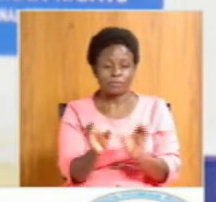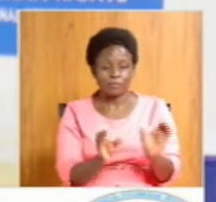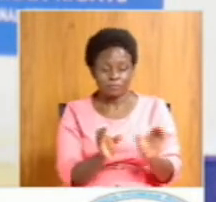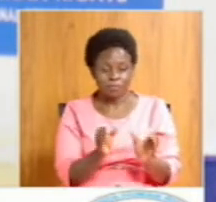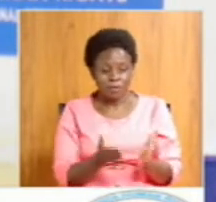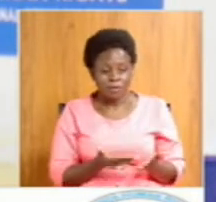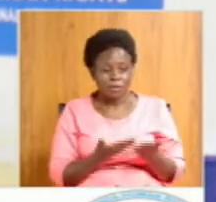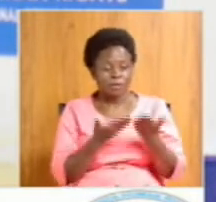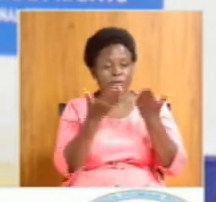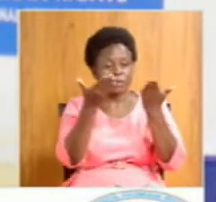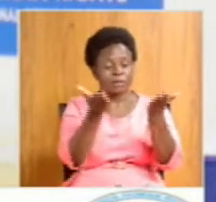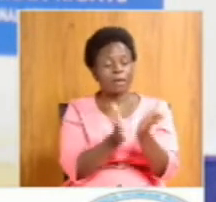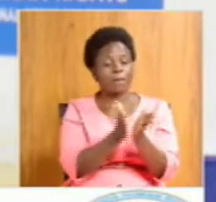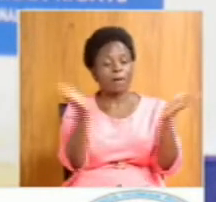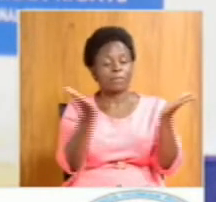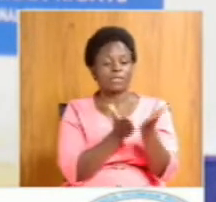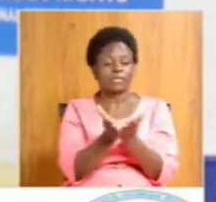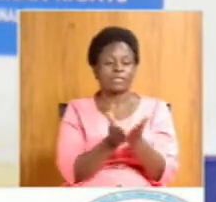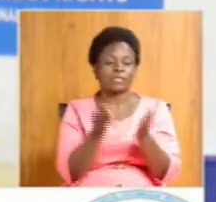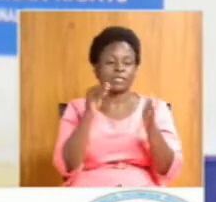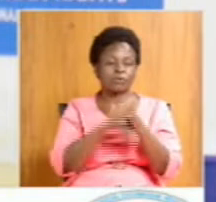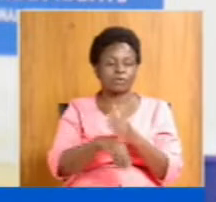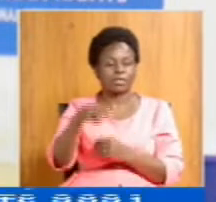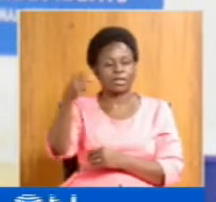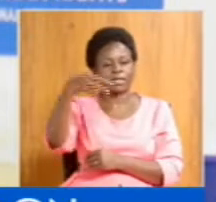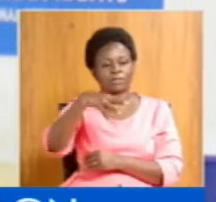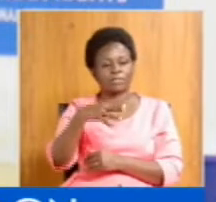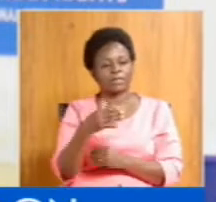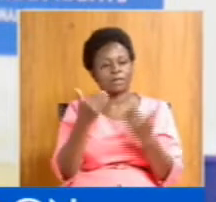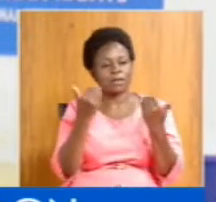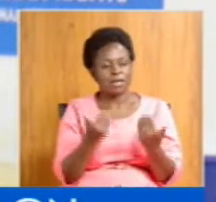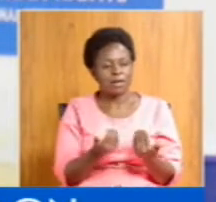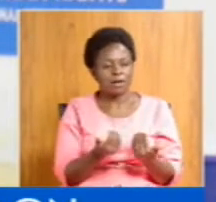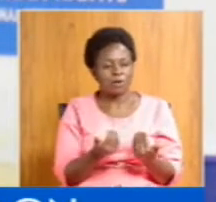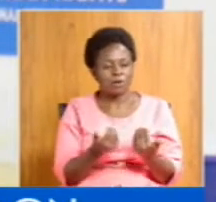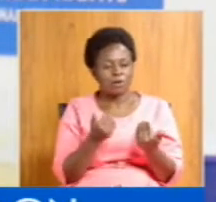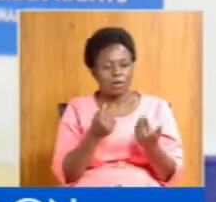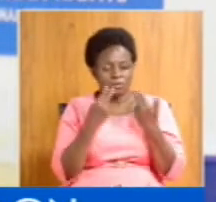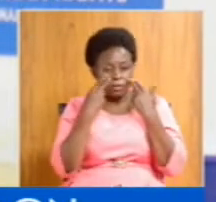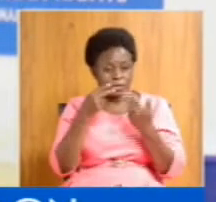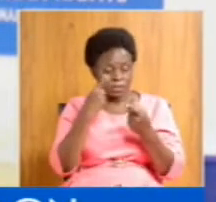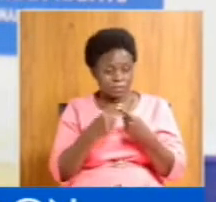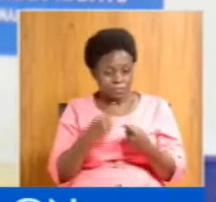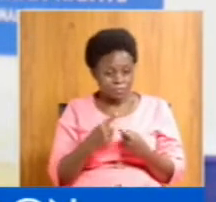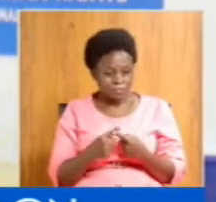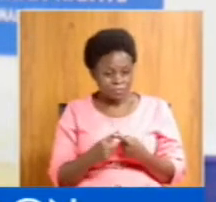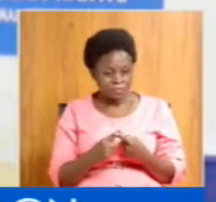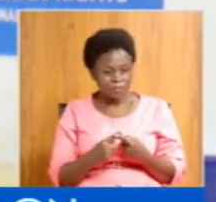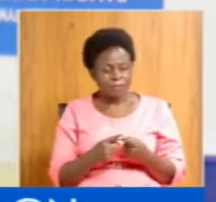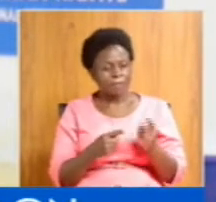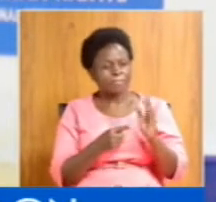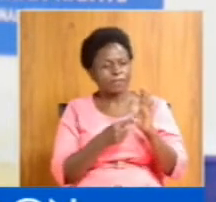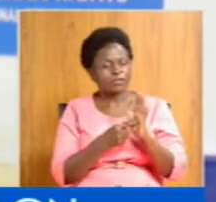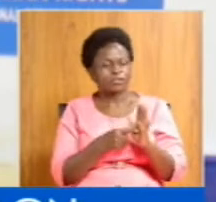provision of quality public services, including electricity. Now, currently, if you look at our statistics, it